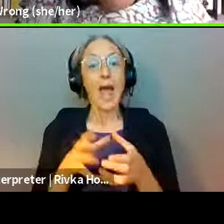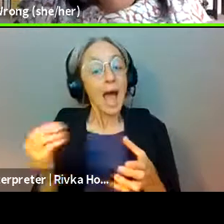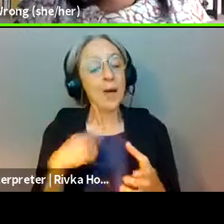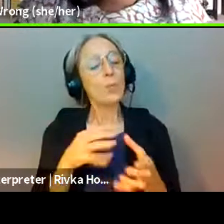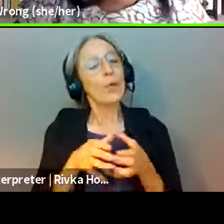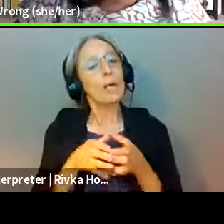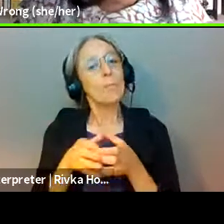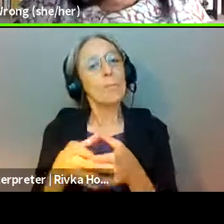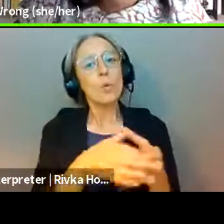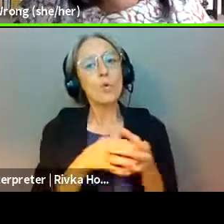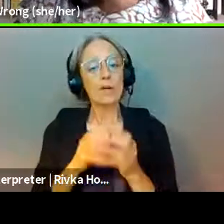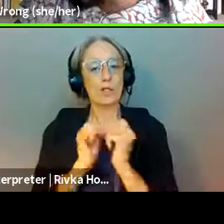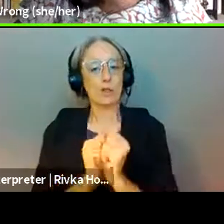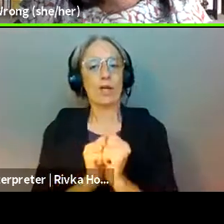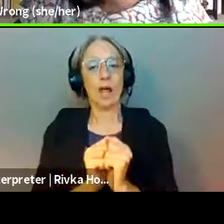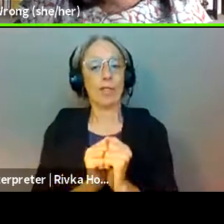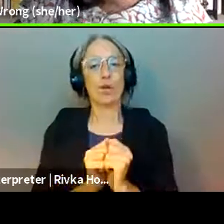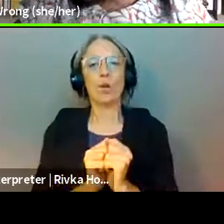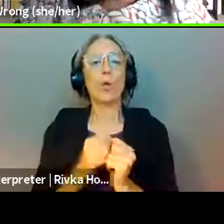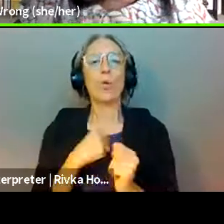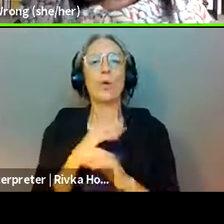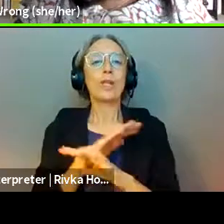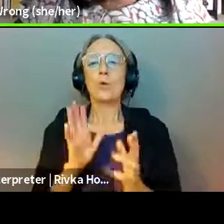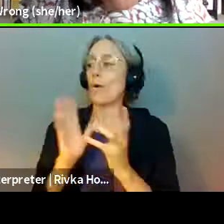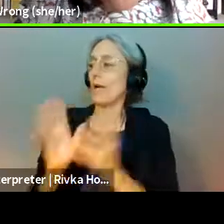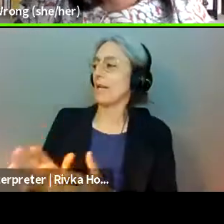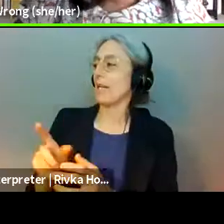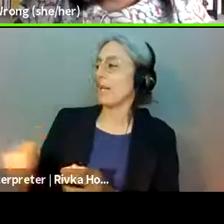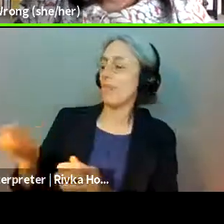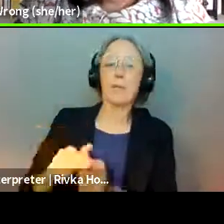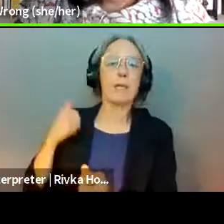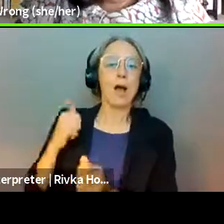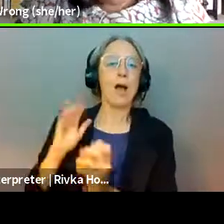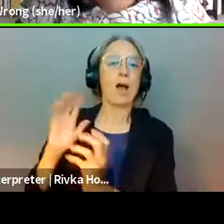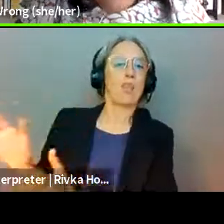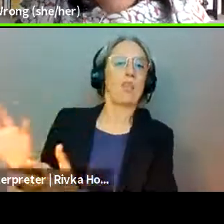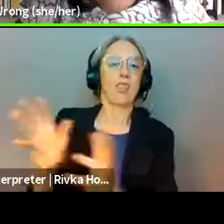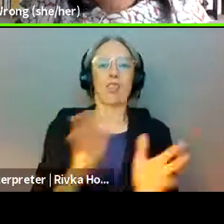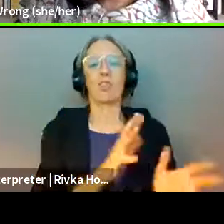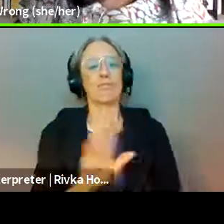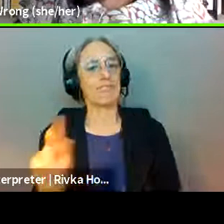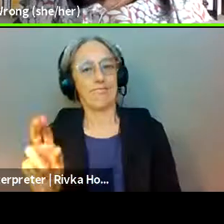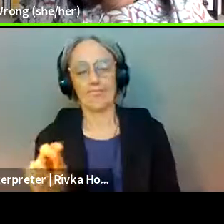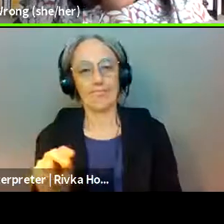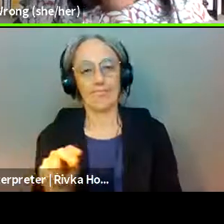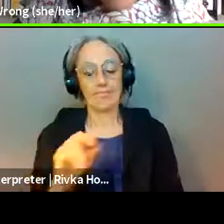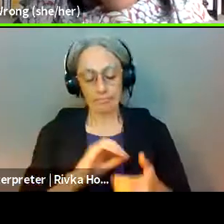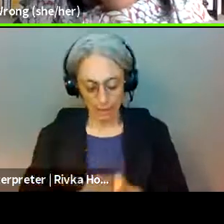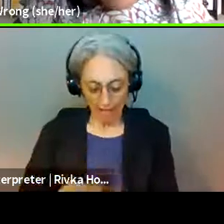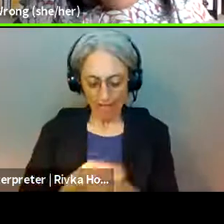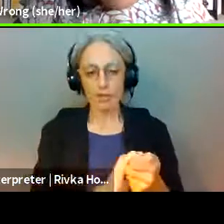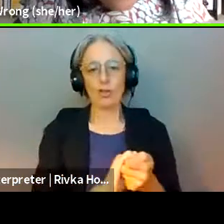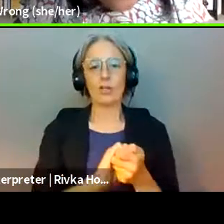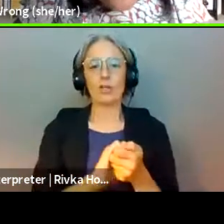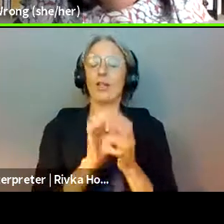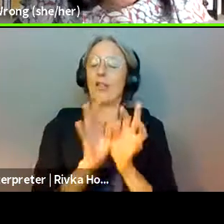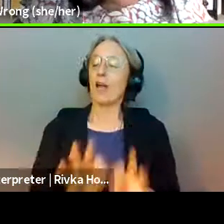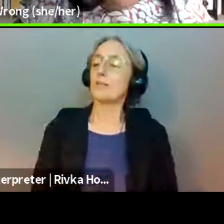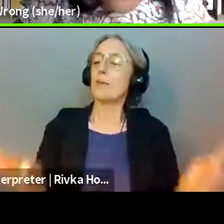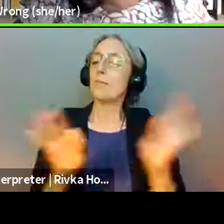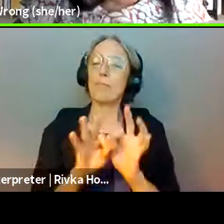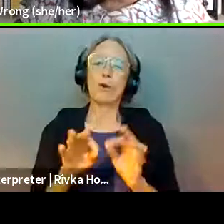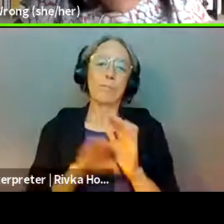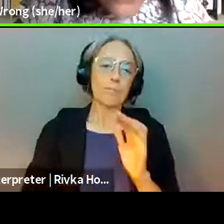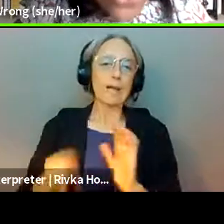a core principle of disability justice. And it is a core principle of disability justice that has